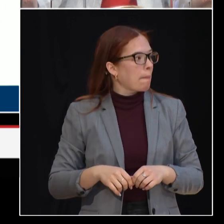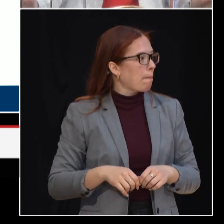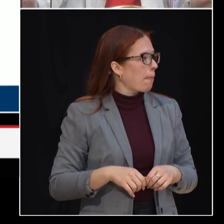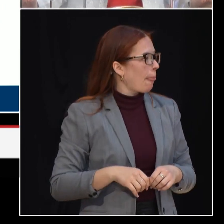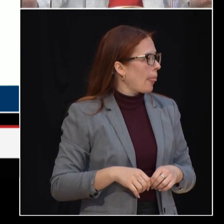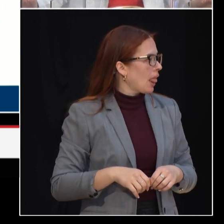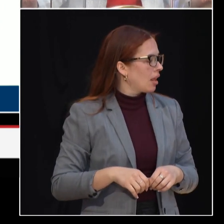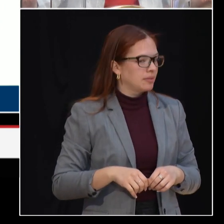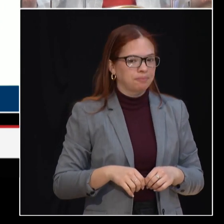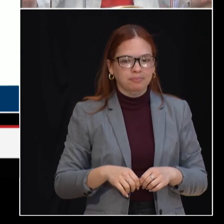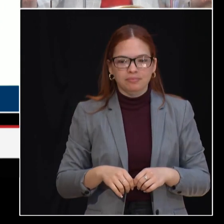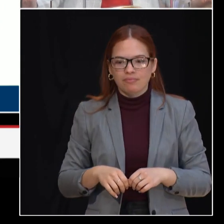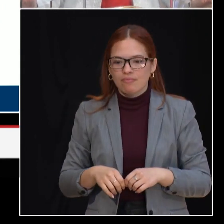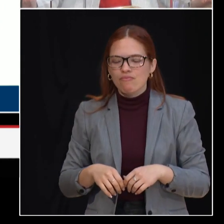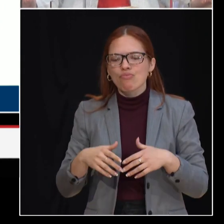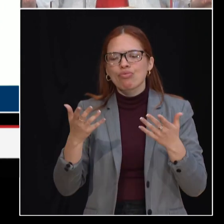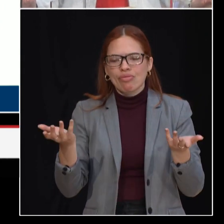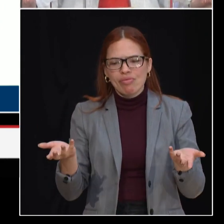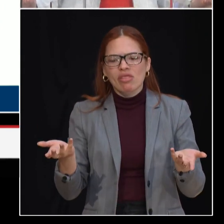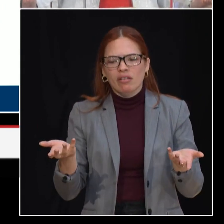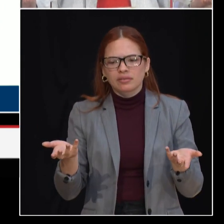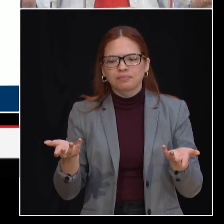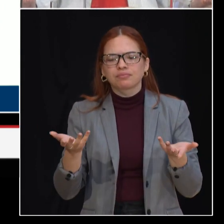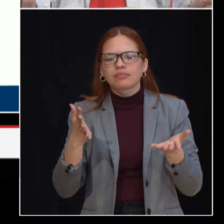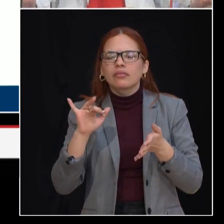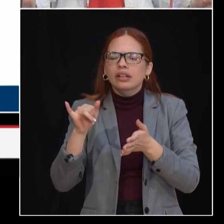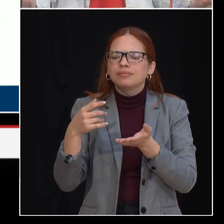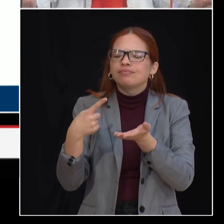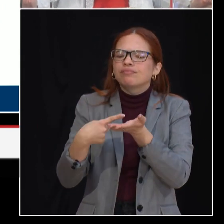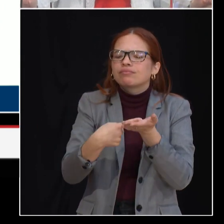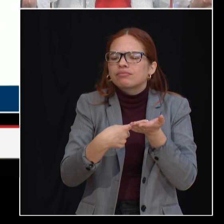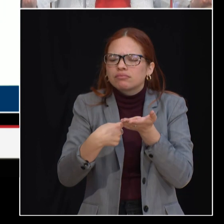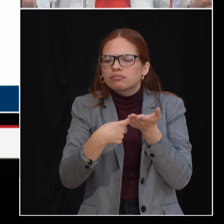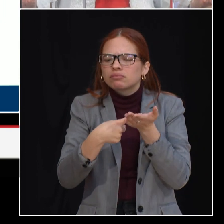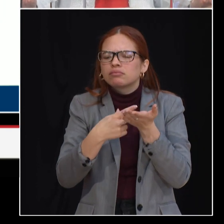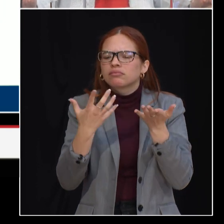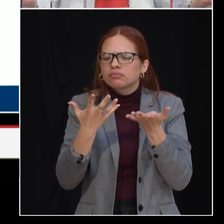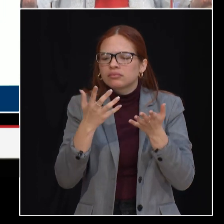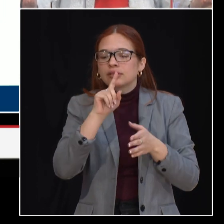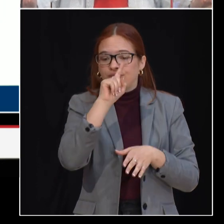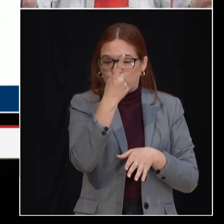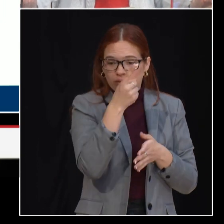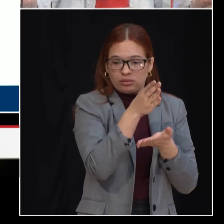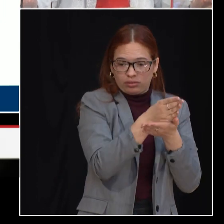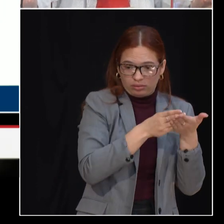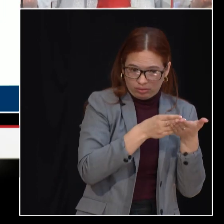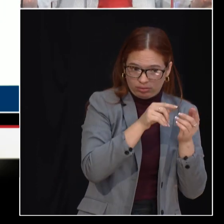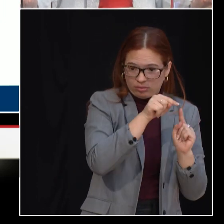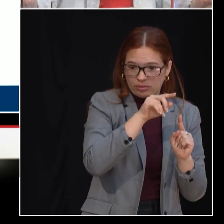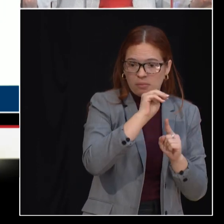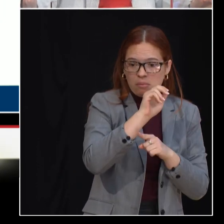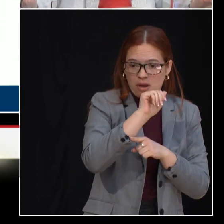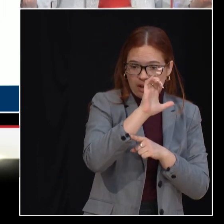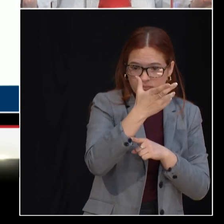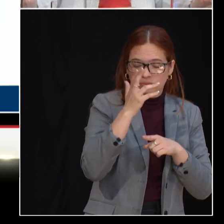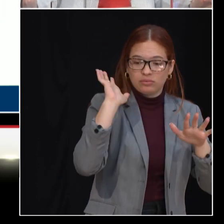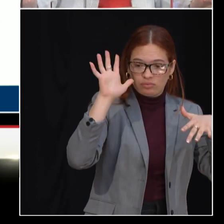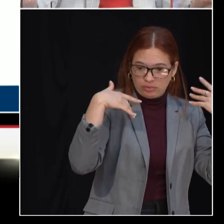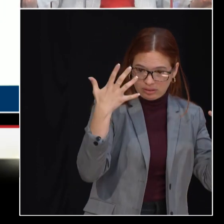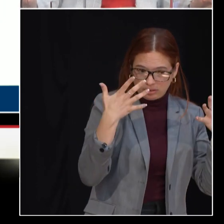So we spent a little bit of time in the first half of March Madness talking about